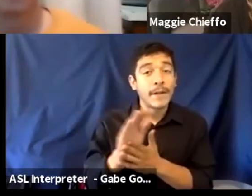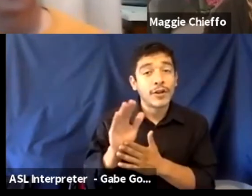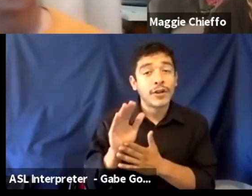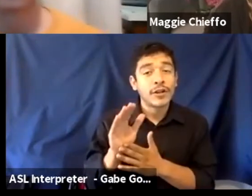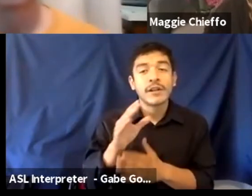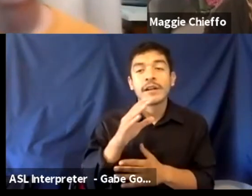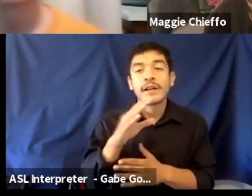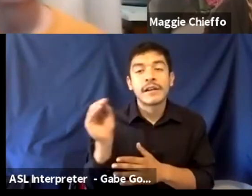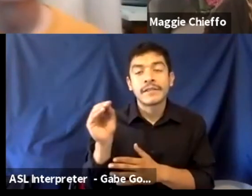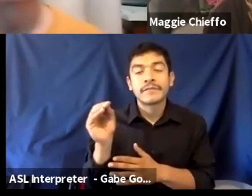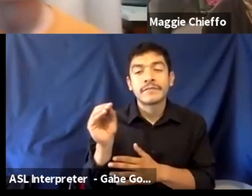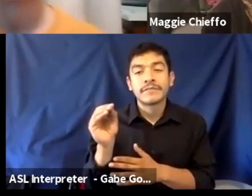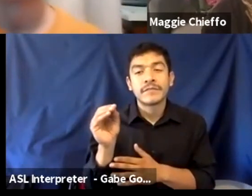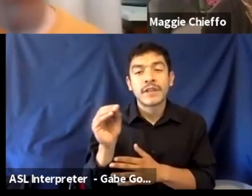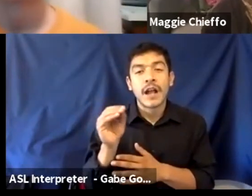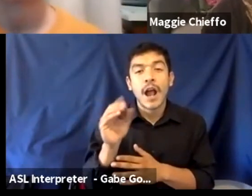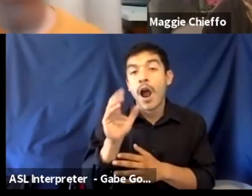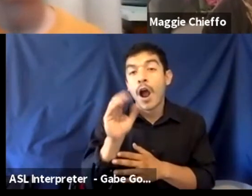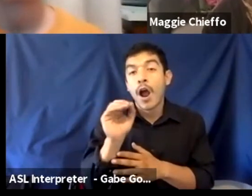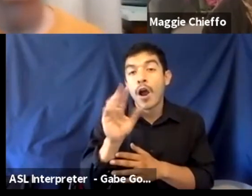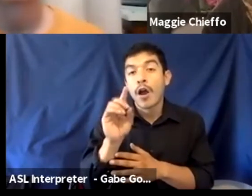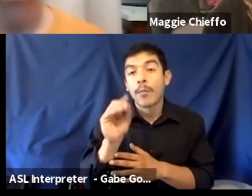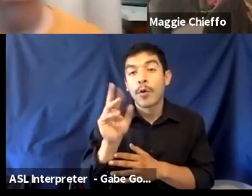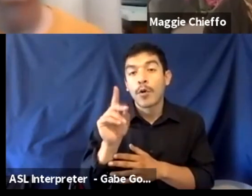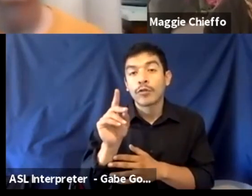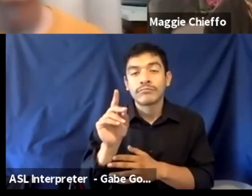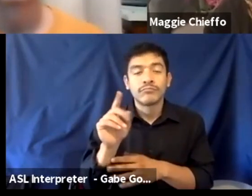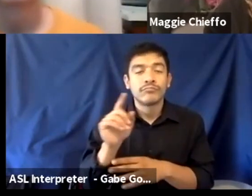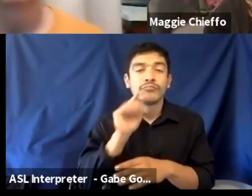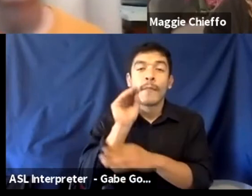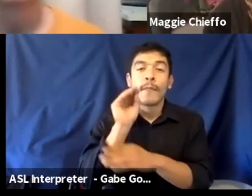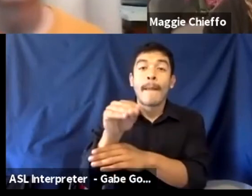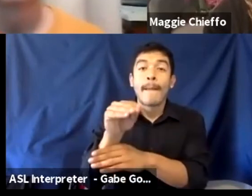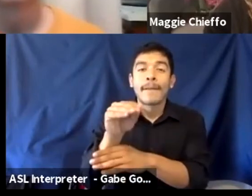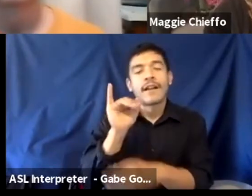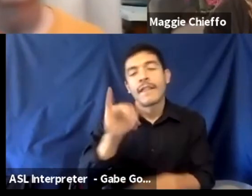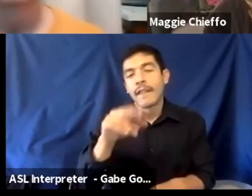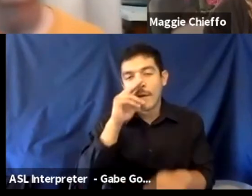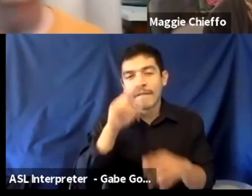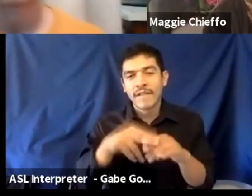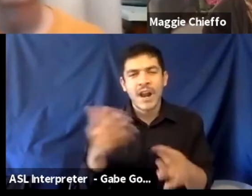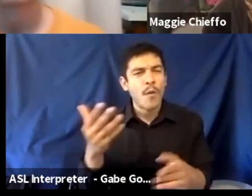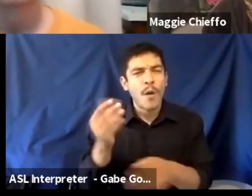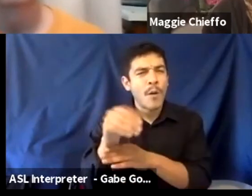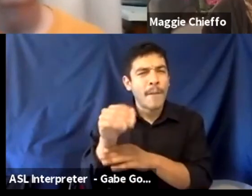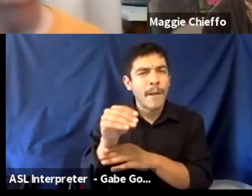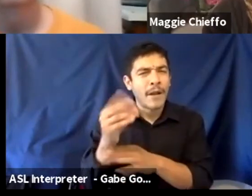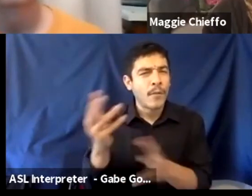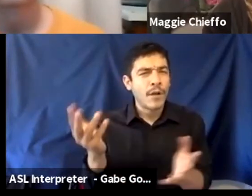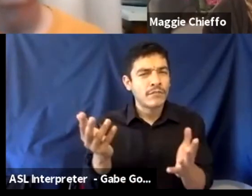and cardboard, and that one's really fun. Cool. What was the puppet of?